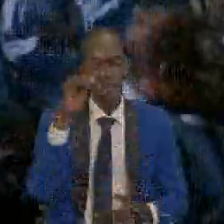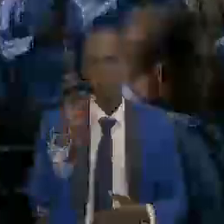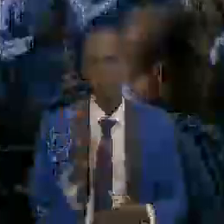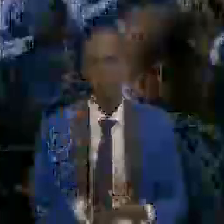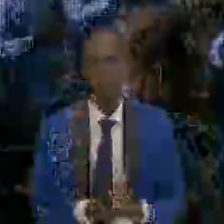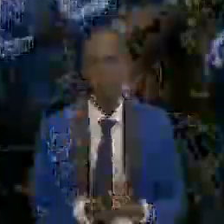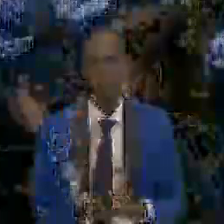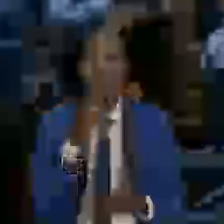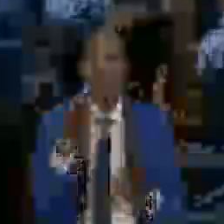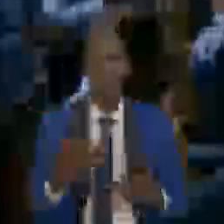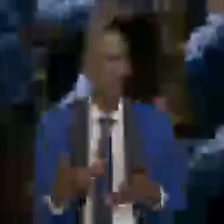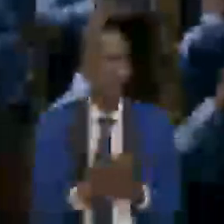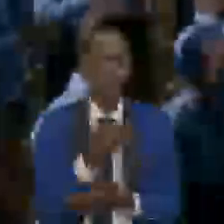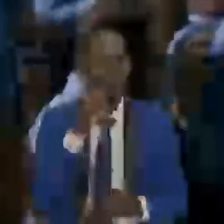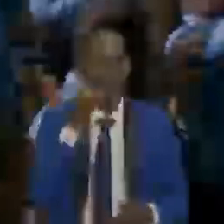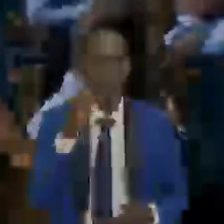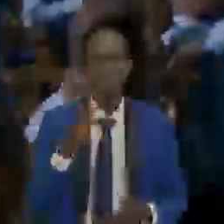a new woman